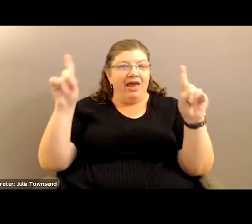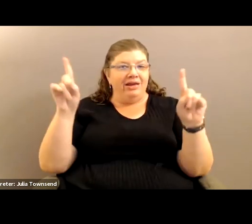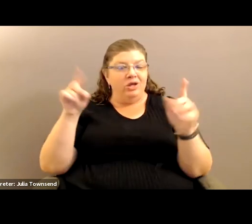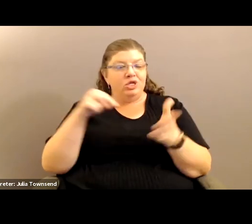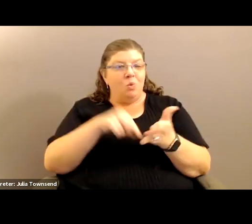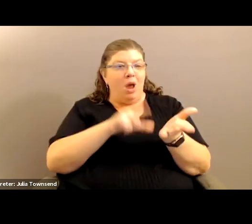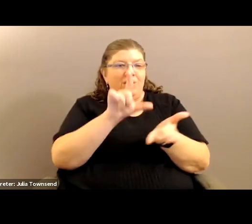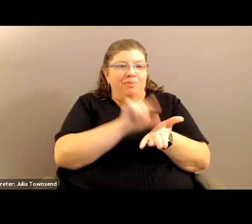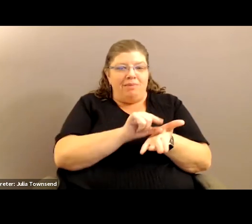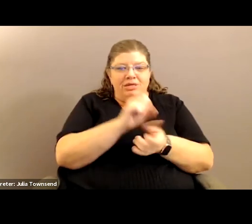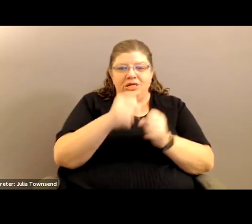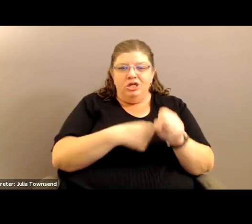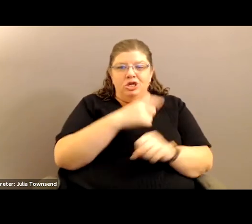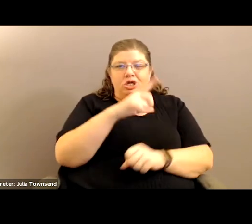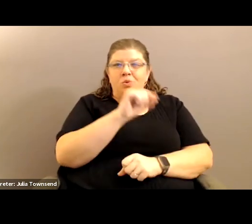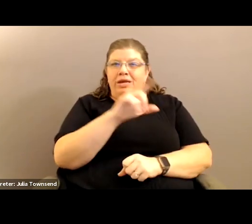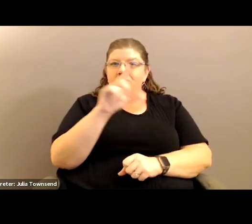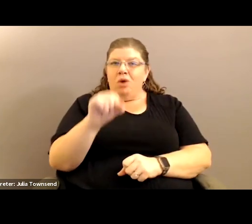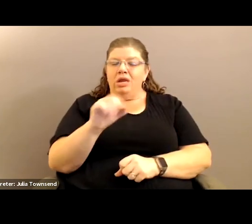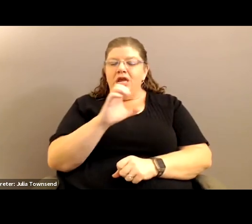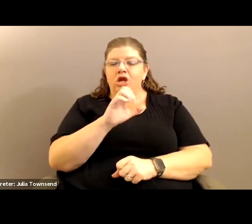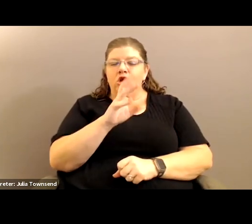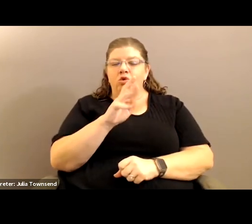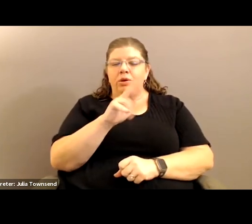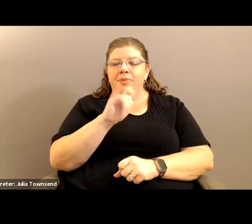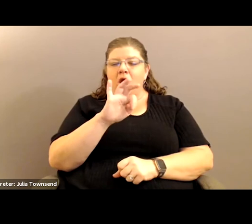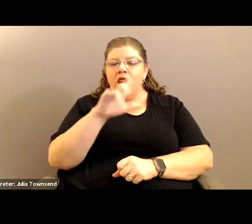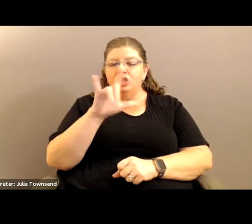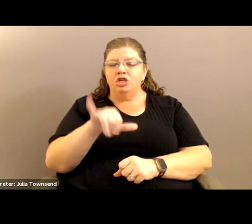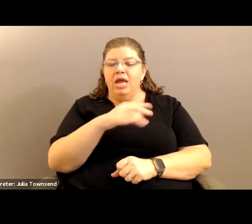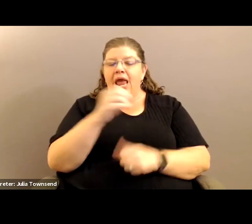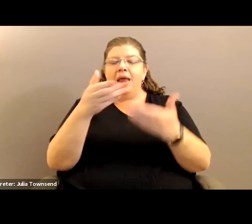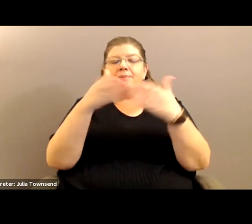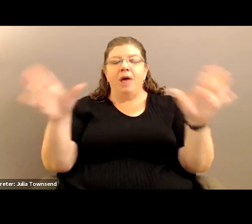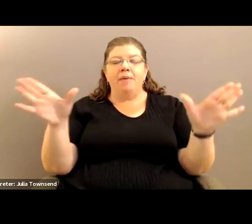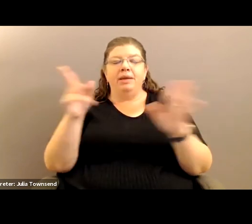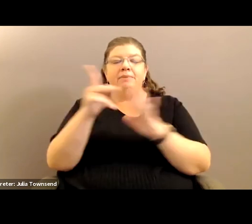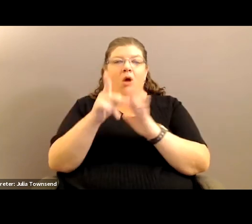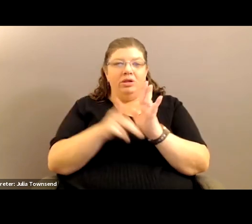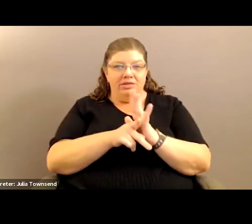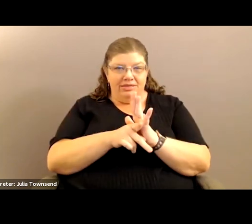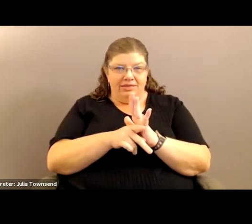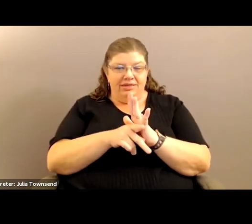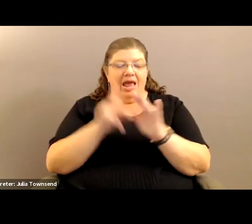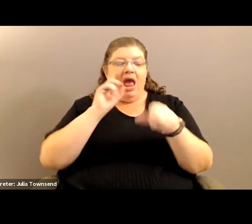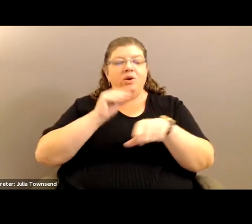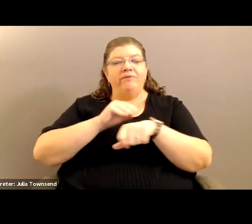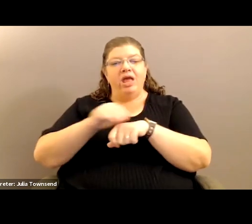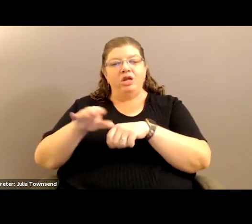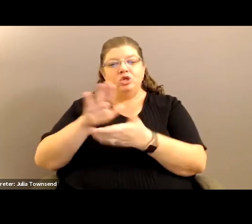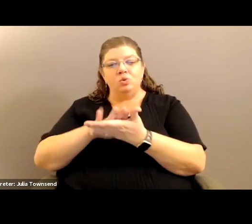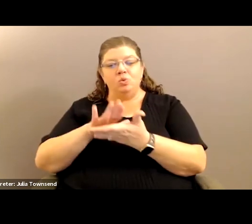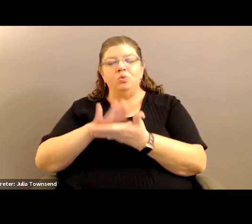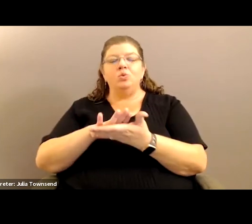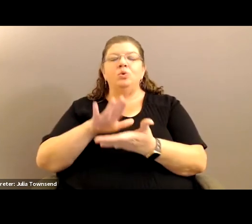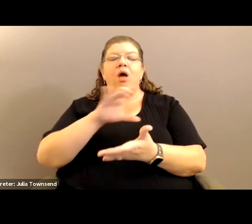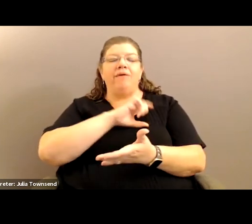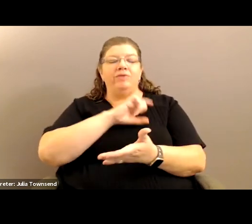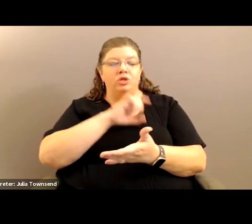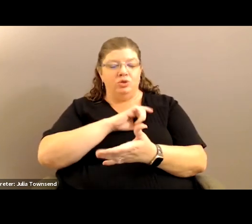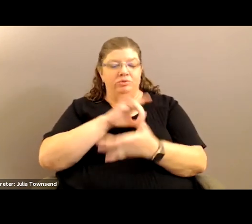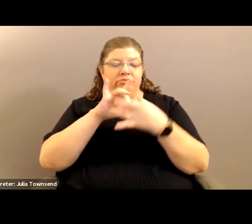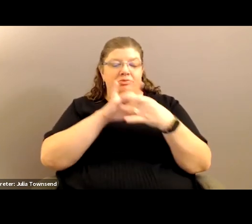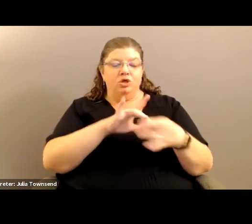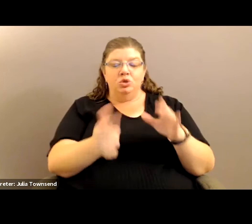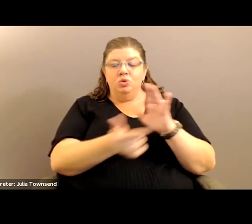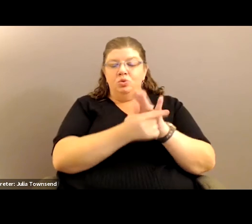published in 2020 in criminology and public policy child effects of school resource officers on school crime in response to school crime the abstract on policy